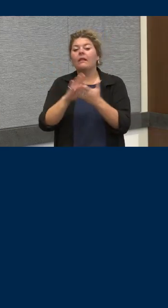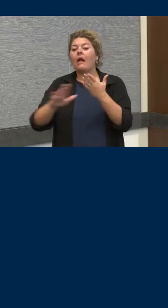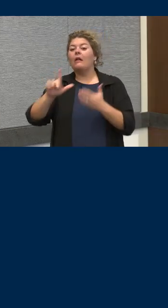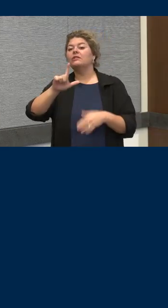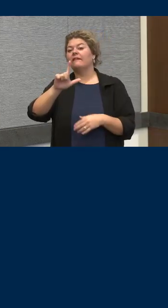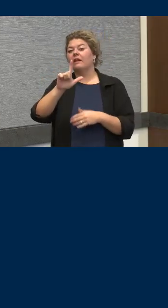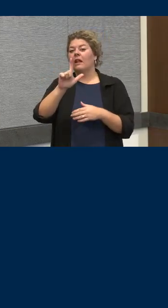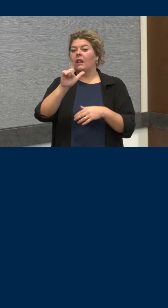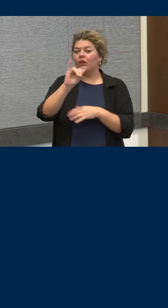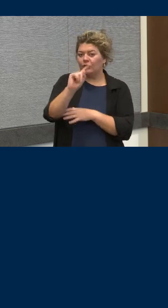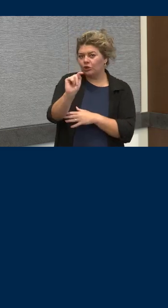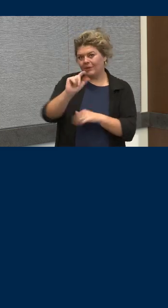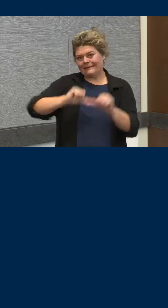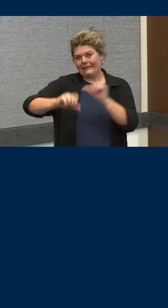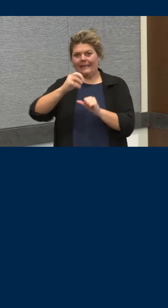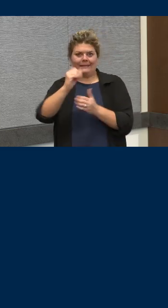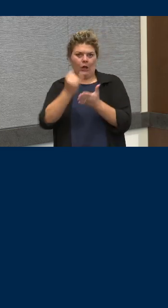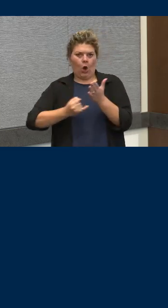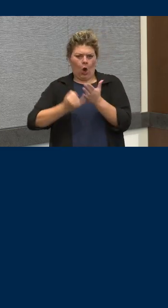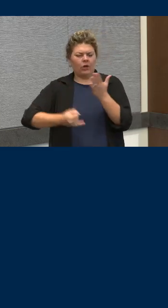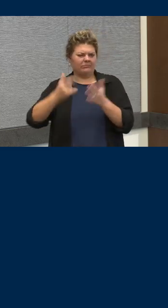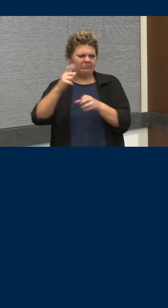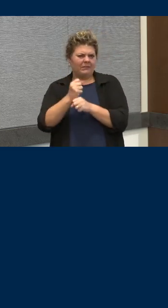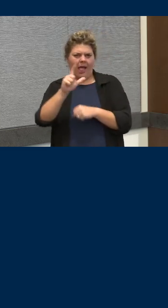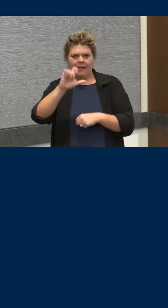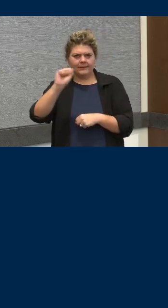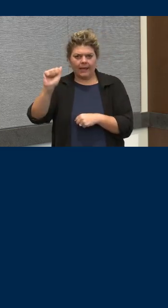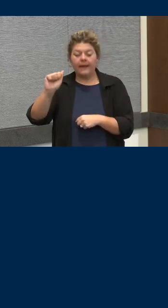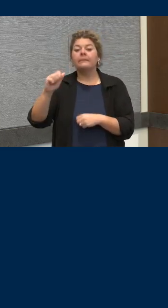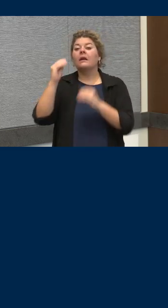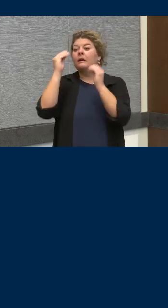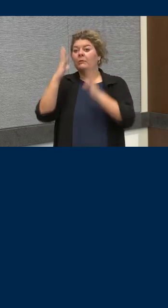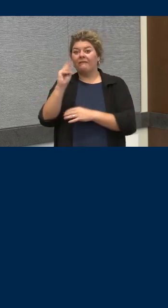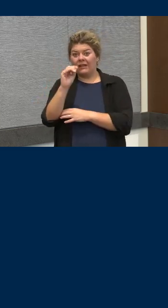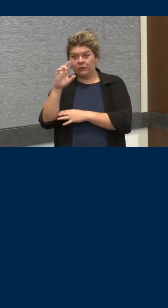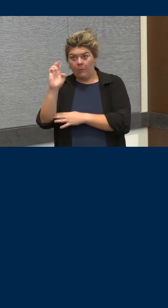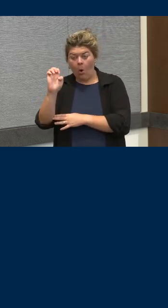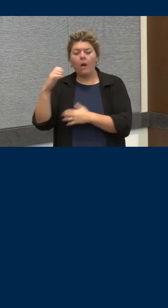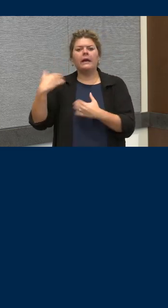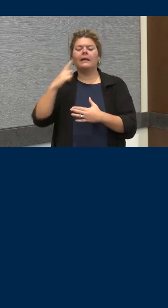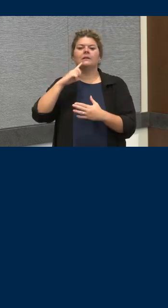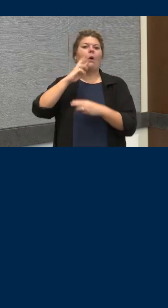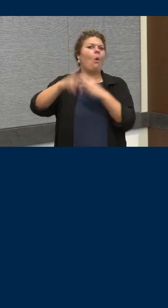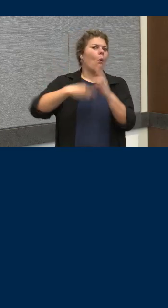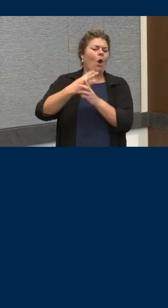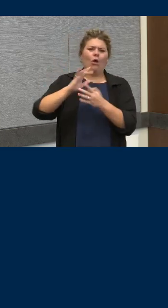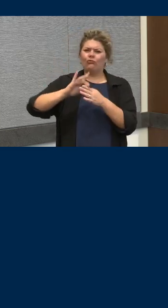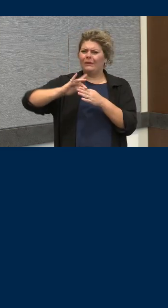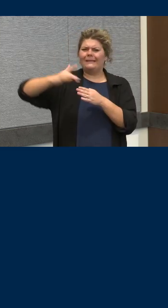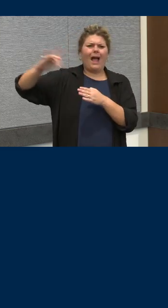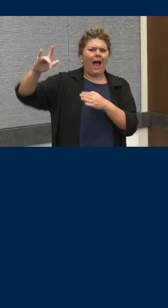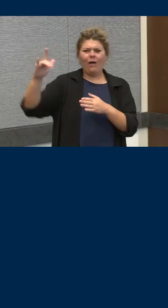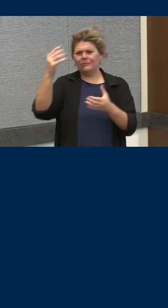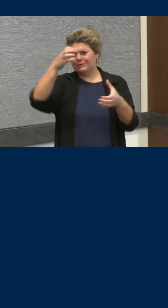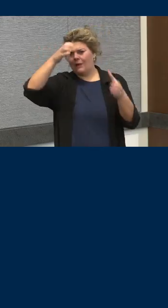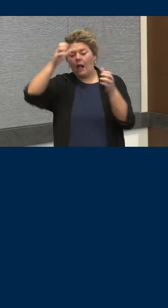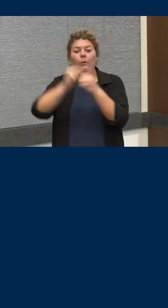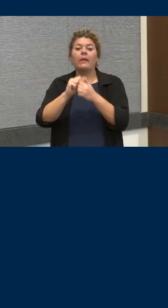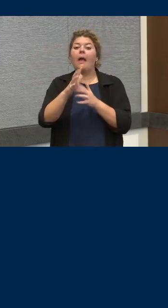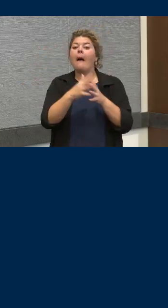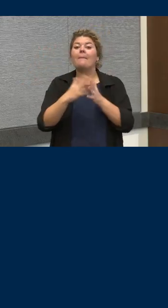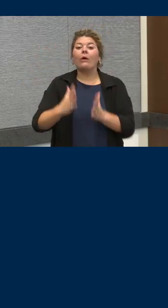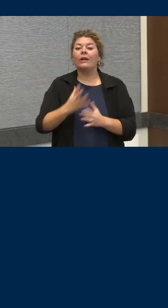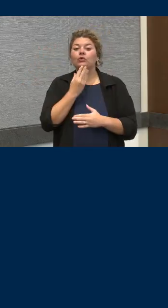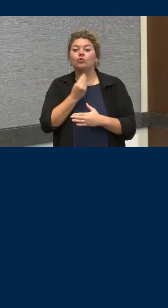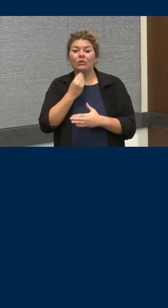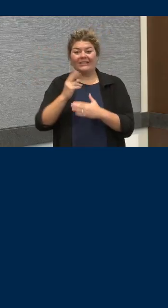Literature, Science, and the Arts. Professor Moore is a world-renowned scholar of American Jewish history